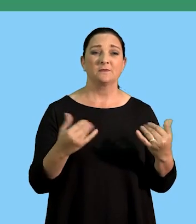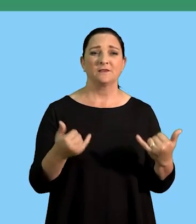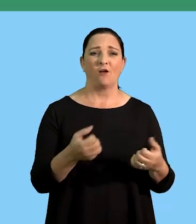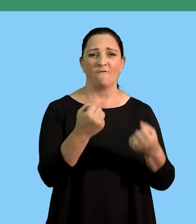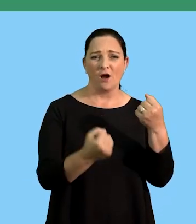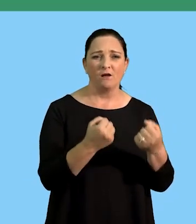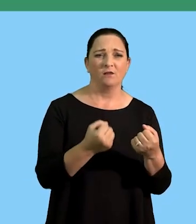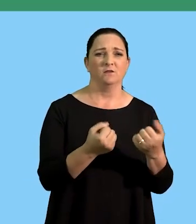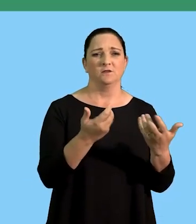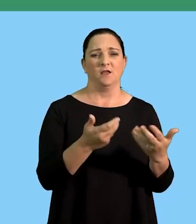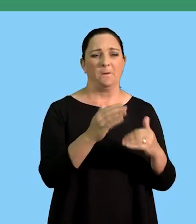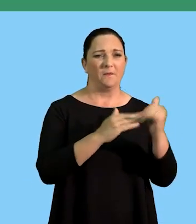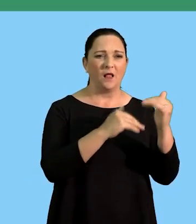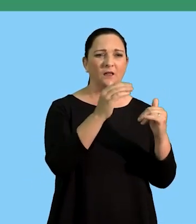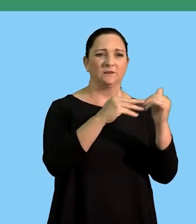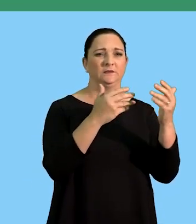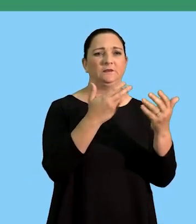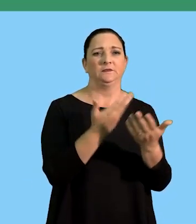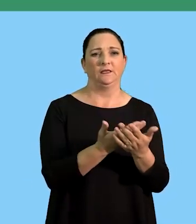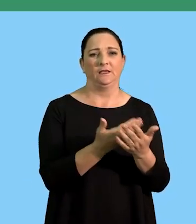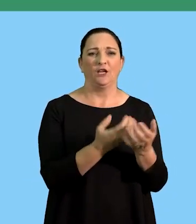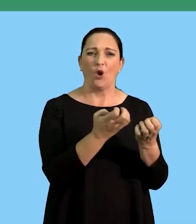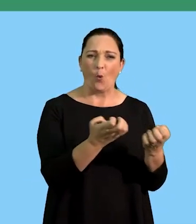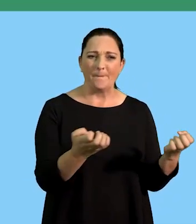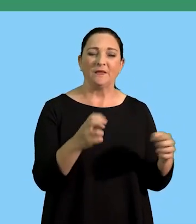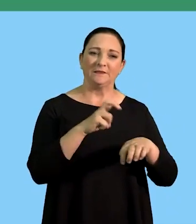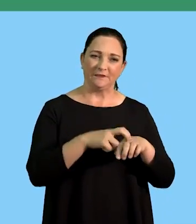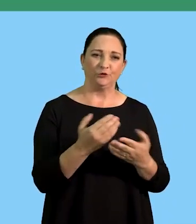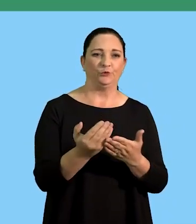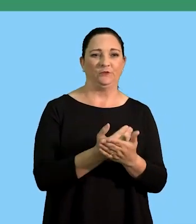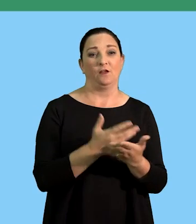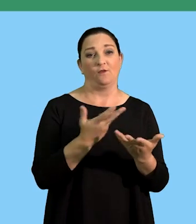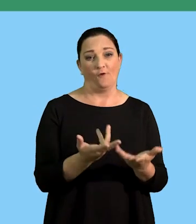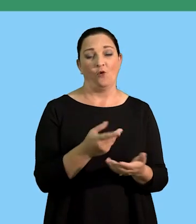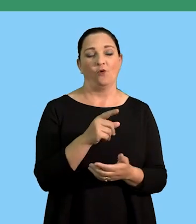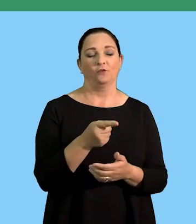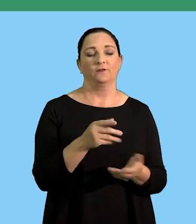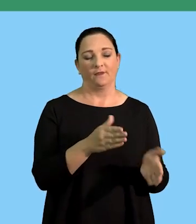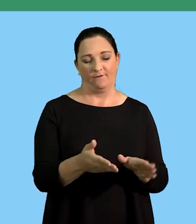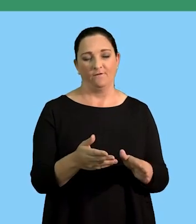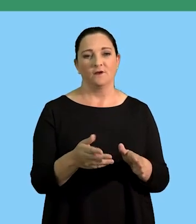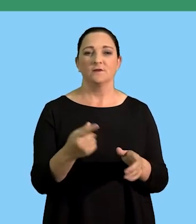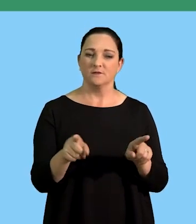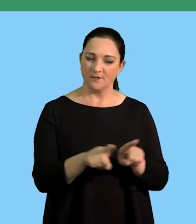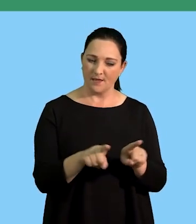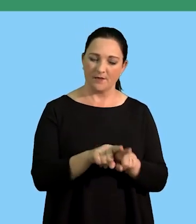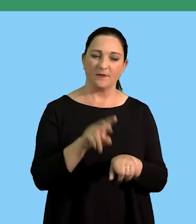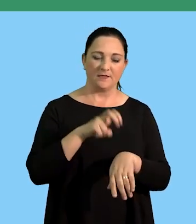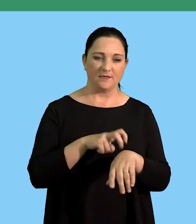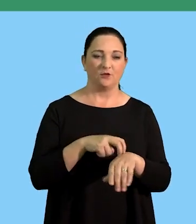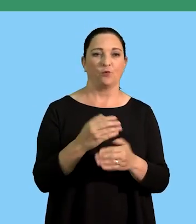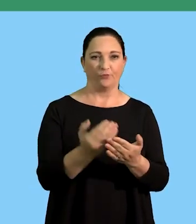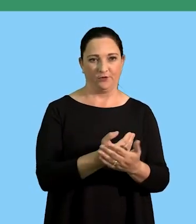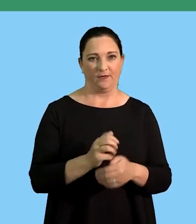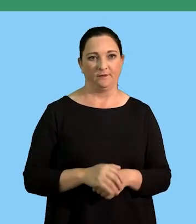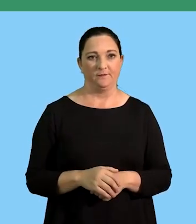vehicles, equipment, and buildings need to be insured against damages and or theft. Then, as we proceed, we look